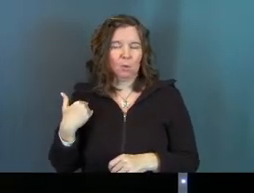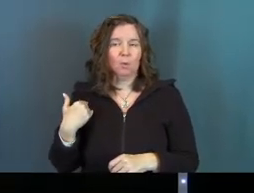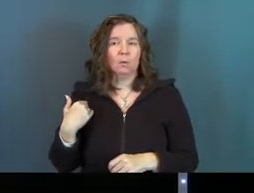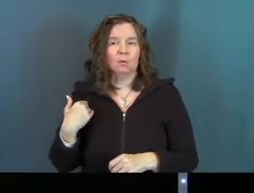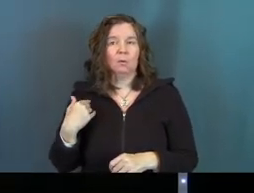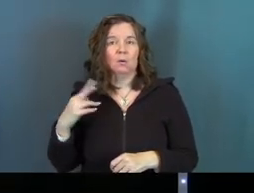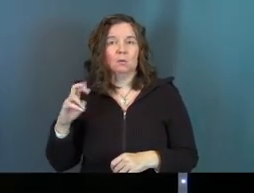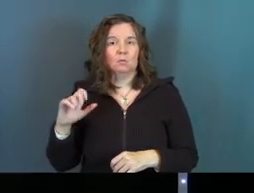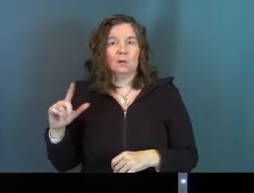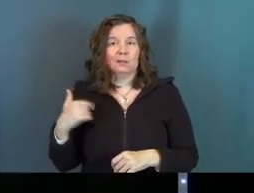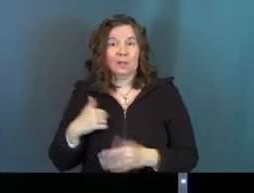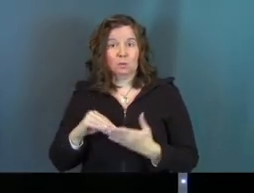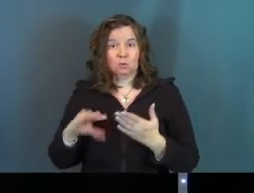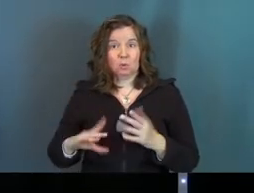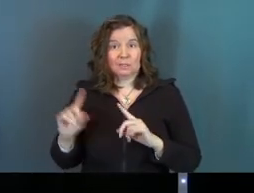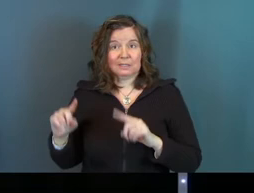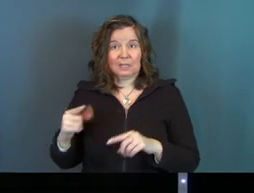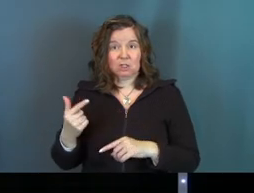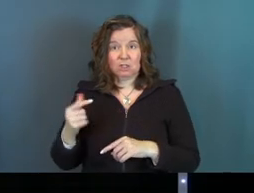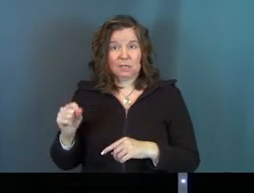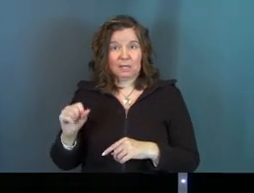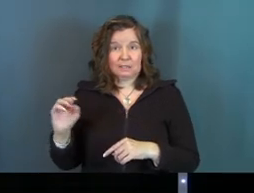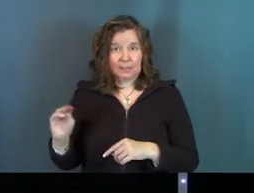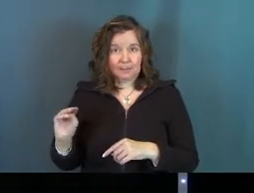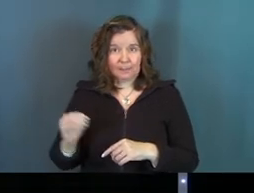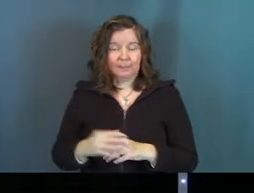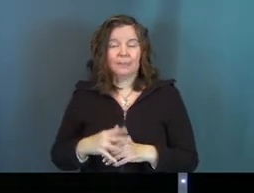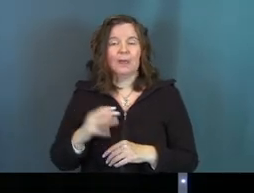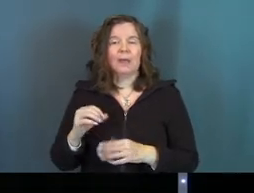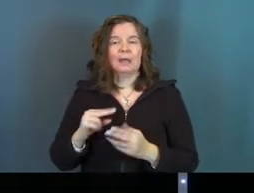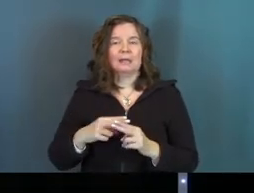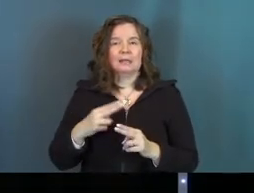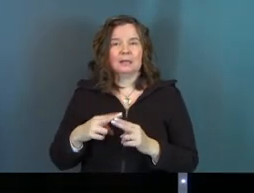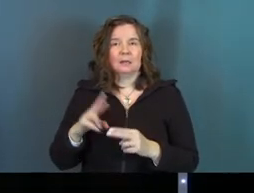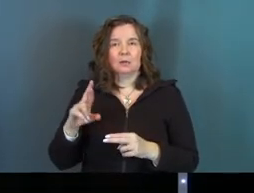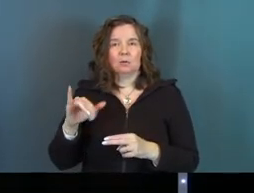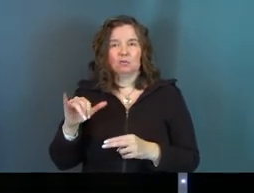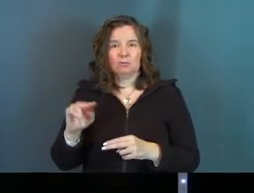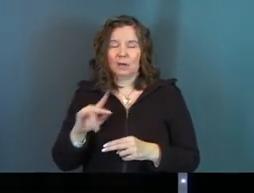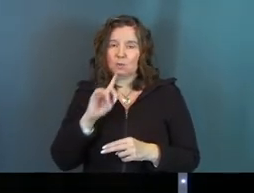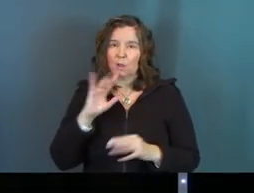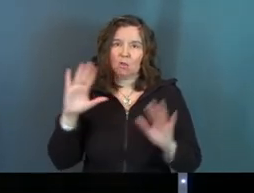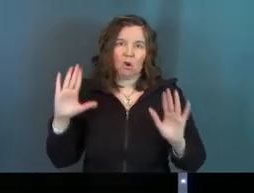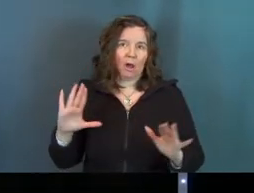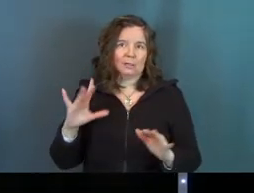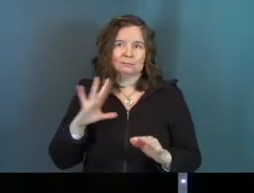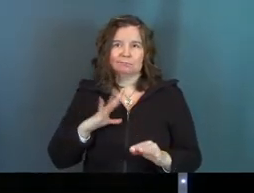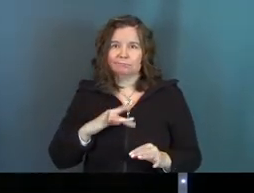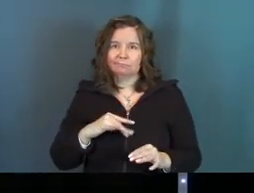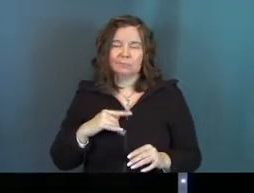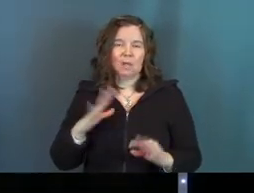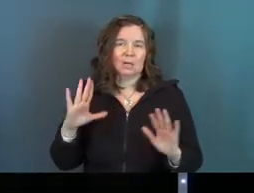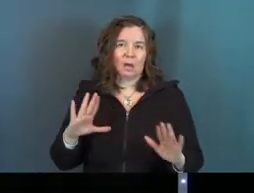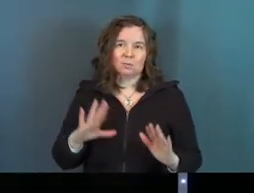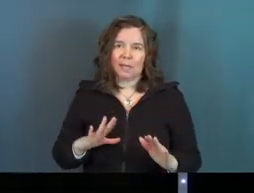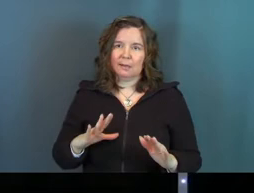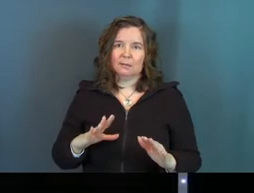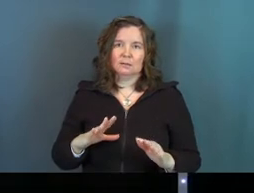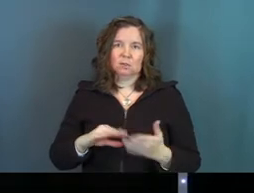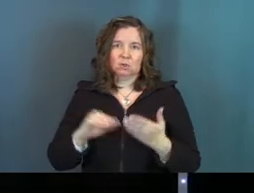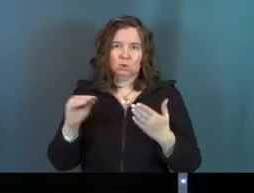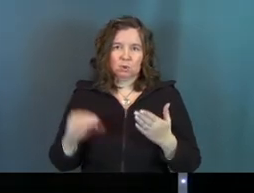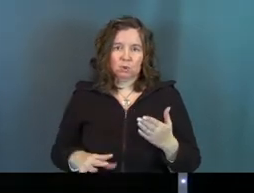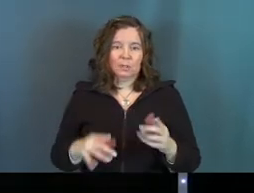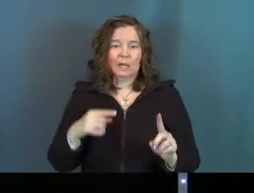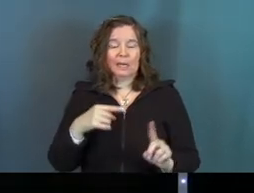a few years ago, Rachel and I, there was a student who attended GSM, and his name was Ryan. He's really awesome dude, and he's just an outstanding